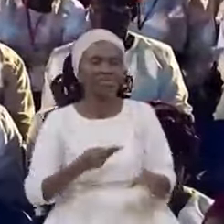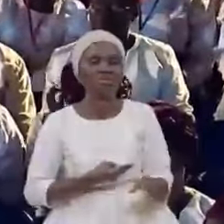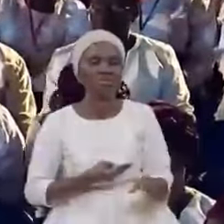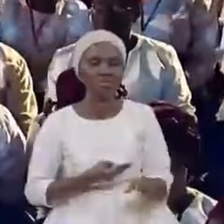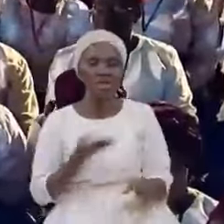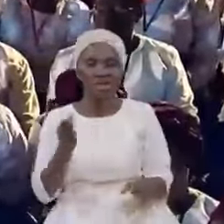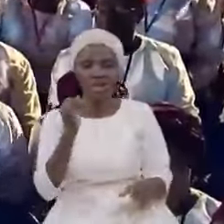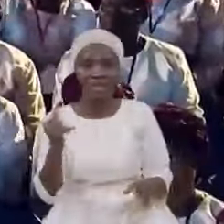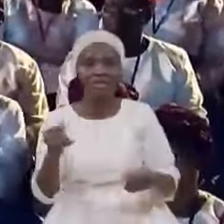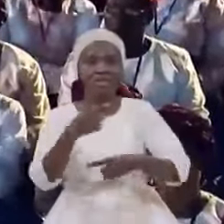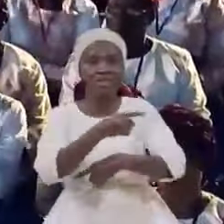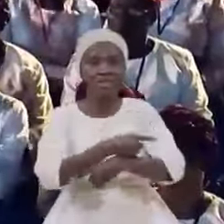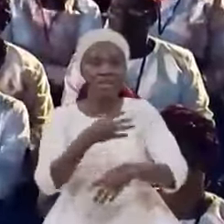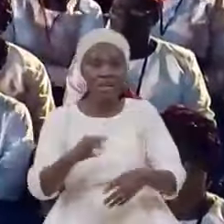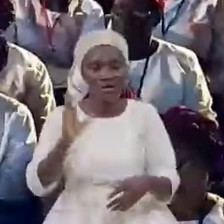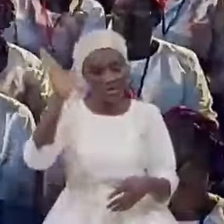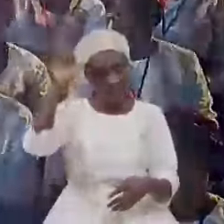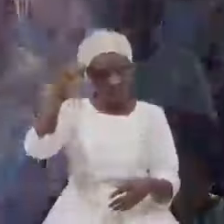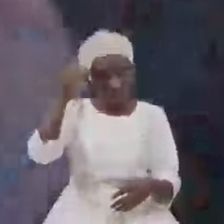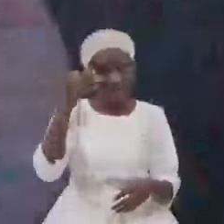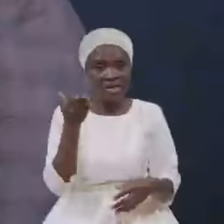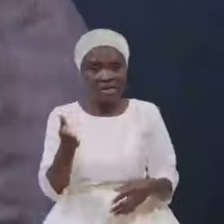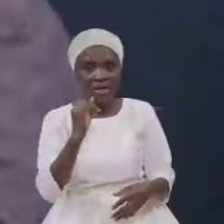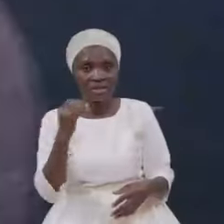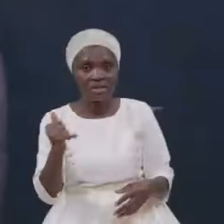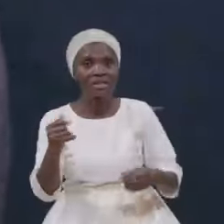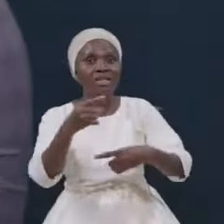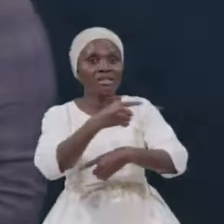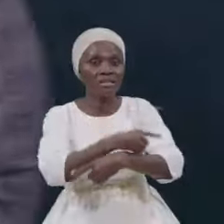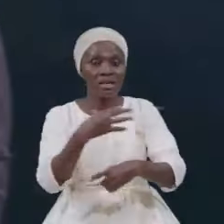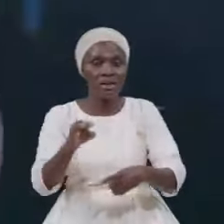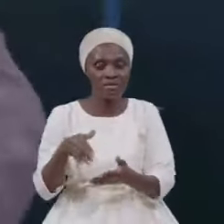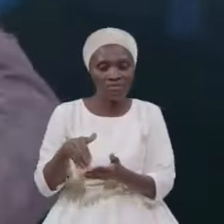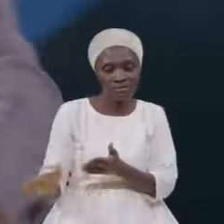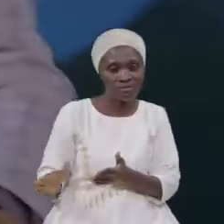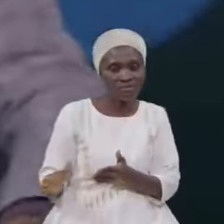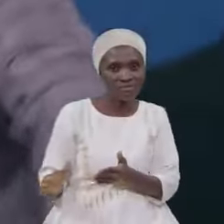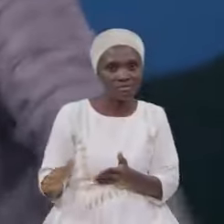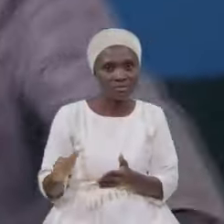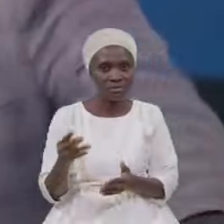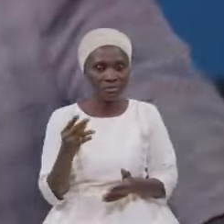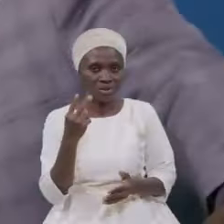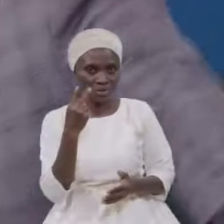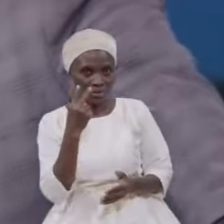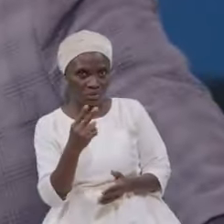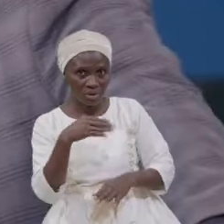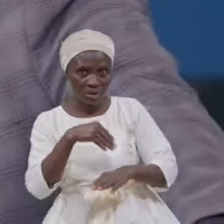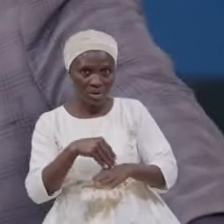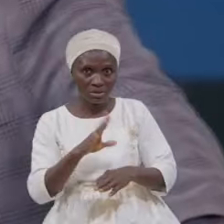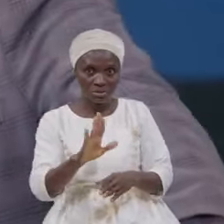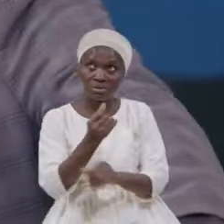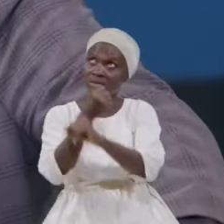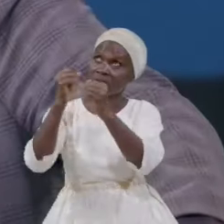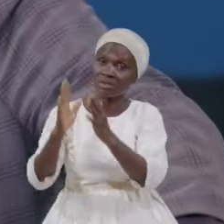the day of rejection. Look at your Savior. He died on the cross of Calvary